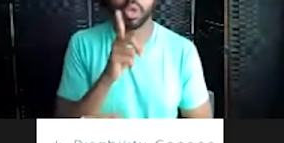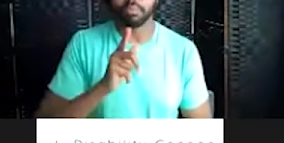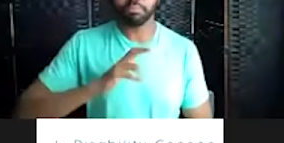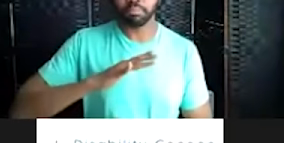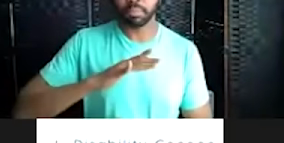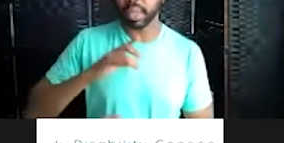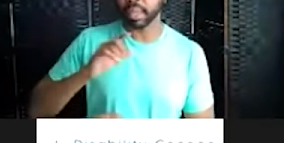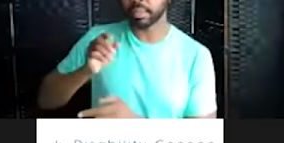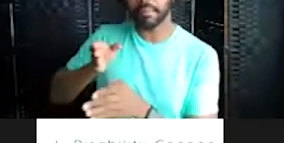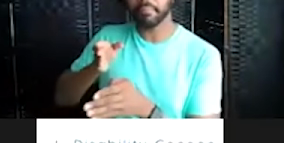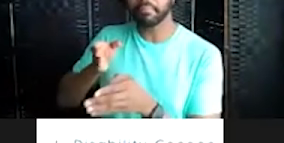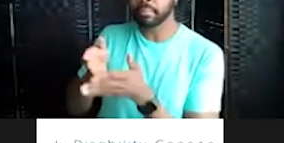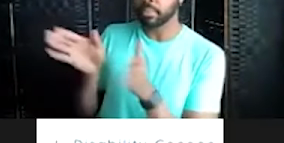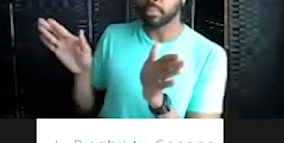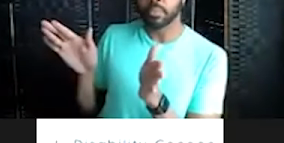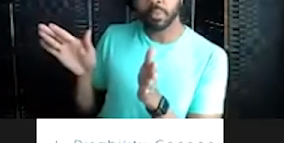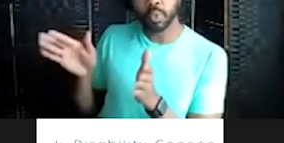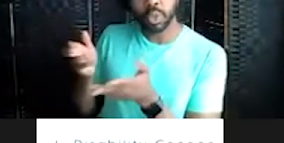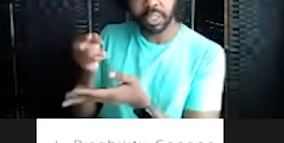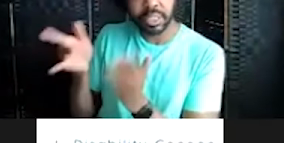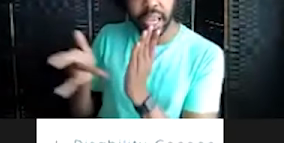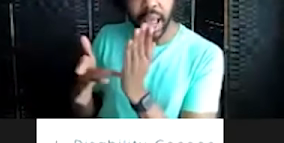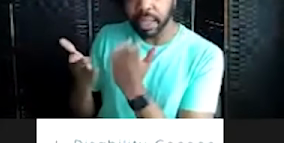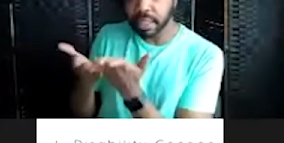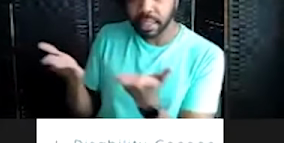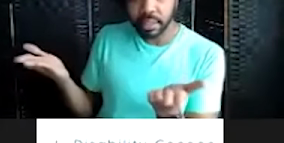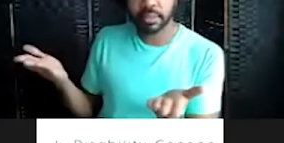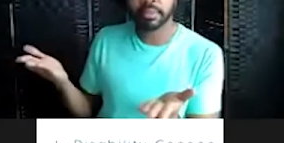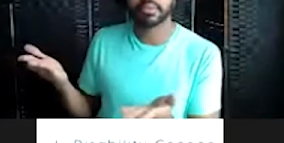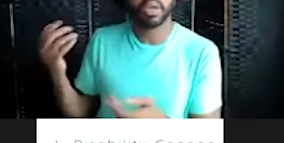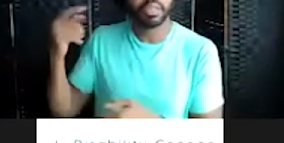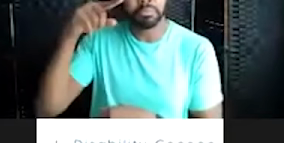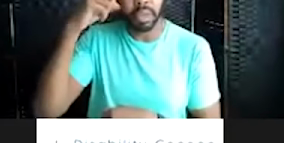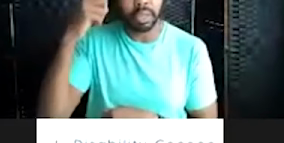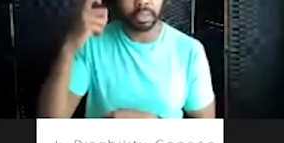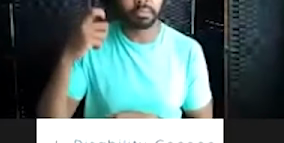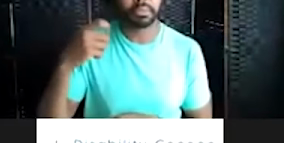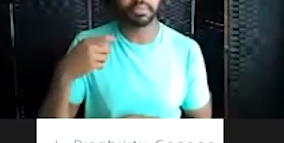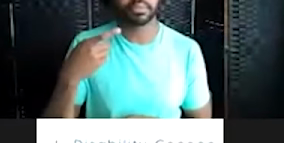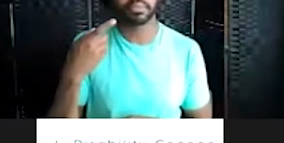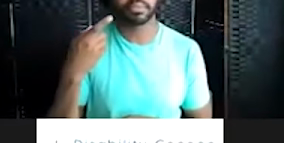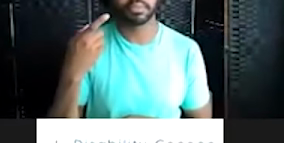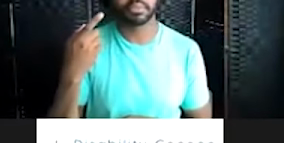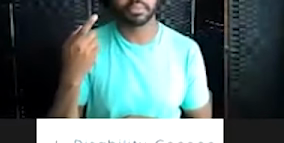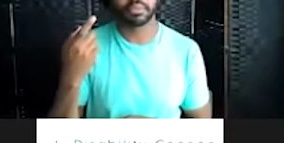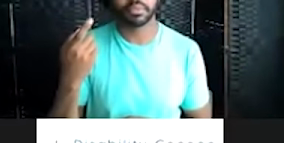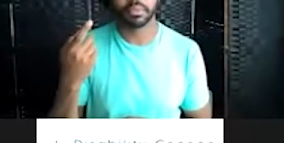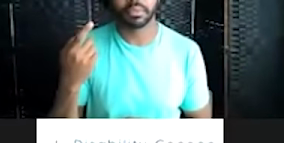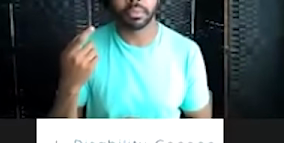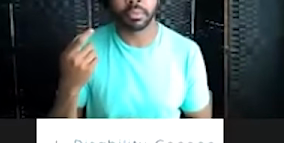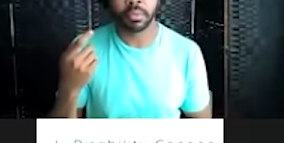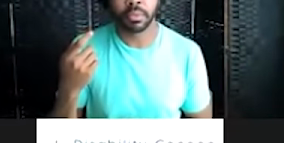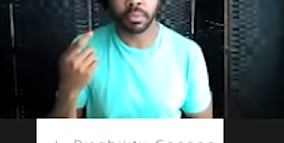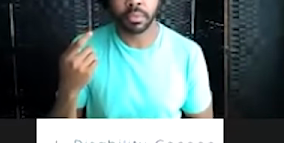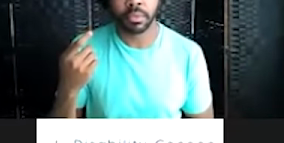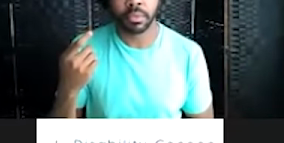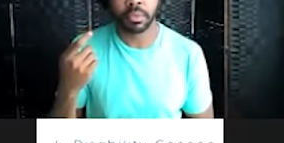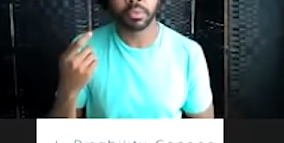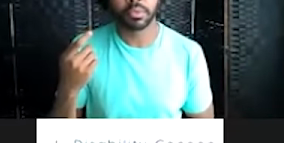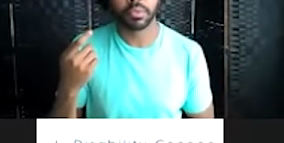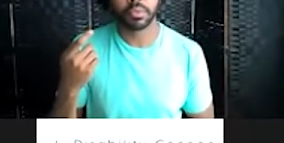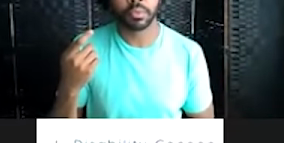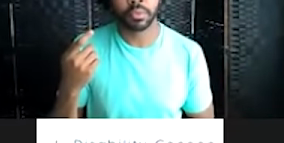technologies, the reasons we're excited about this presentation today, is that we understand that people